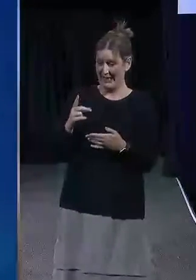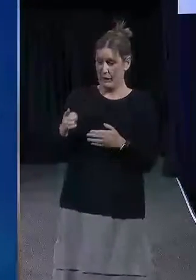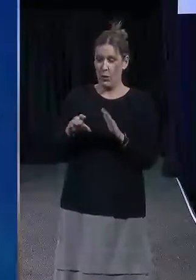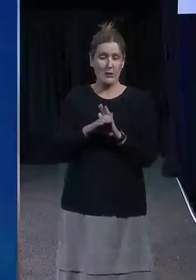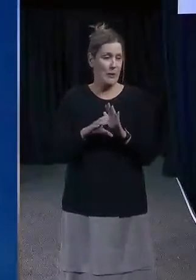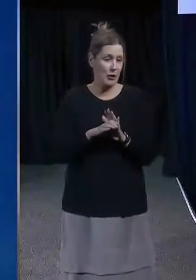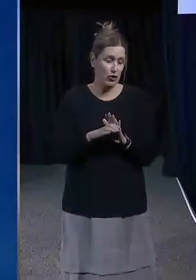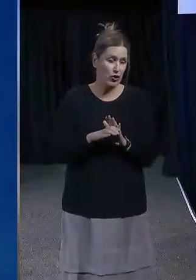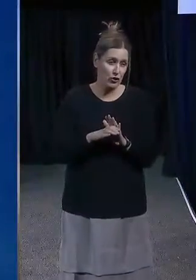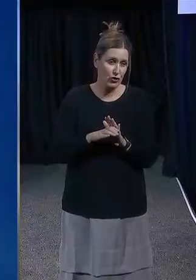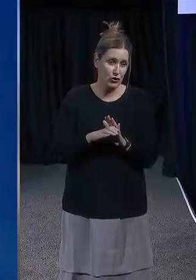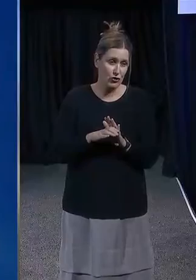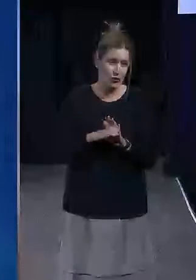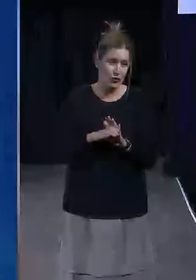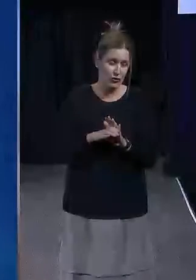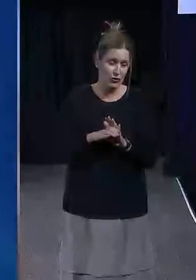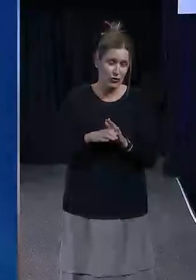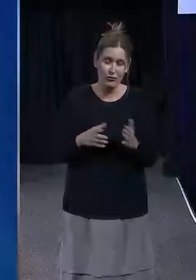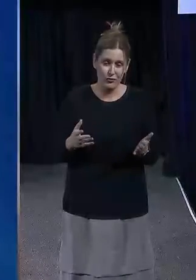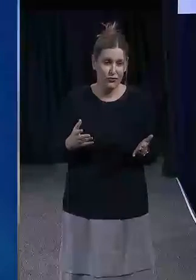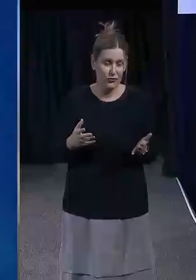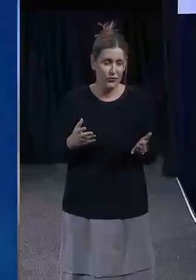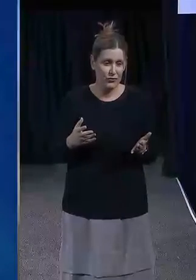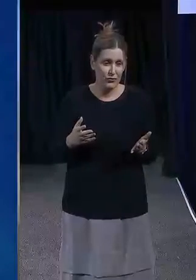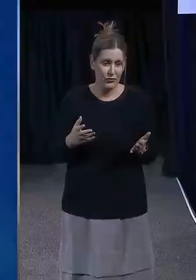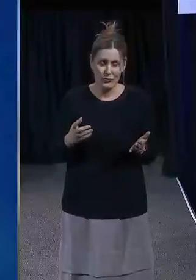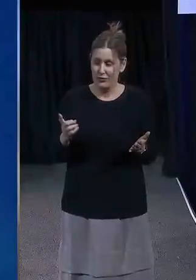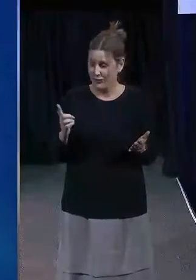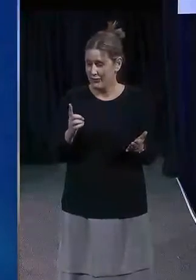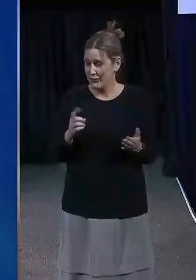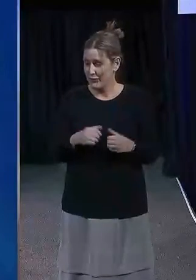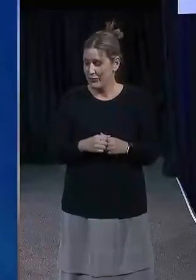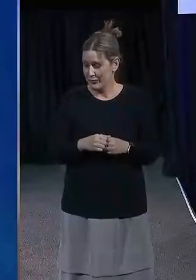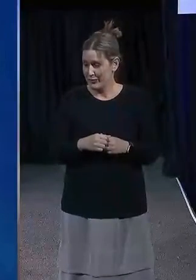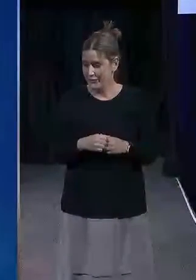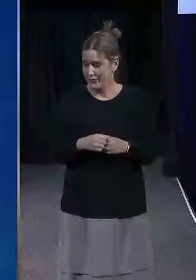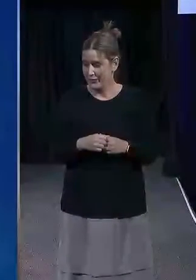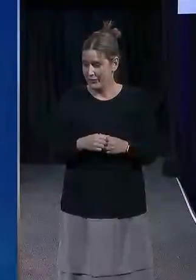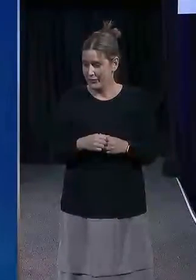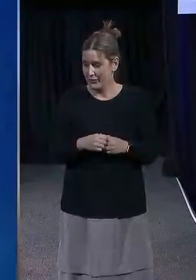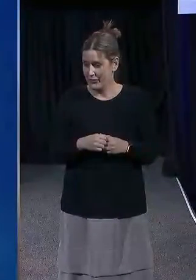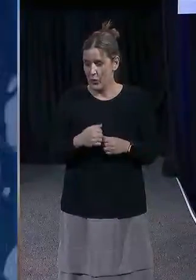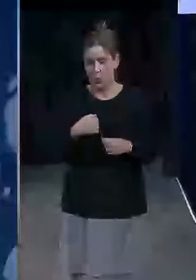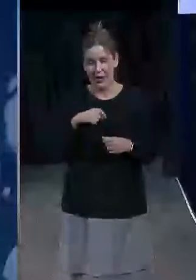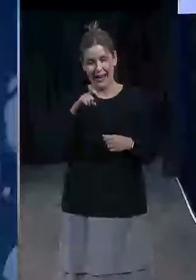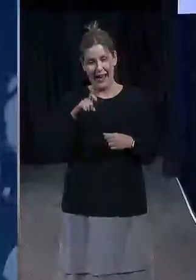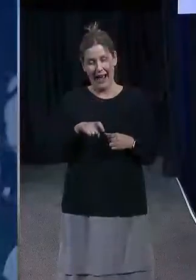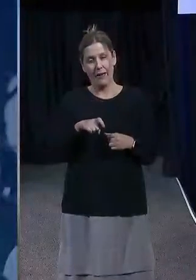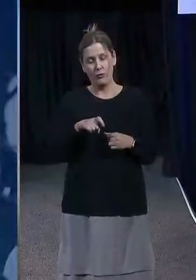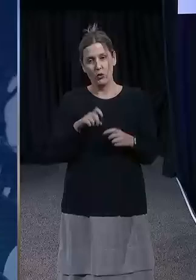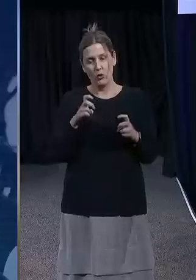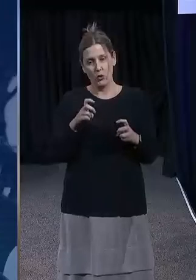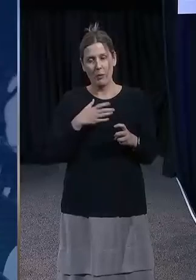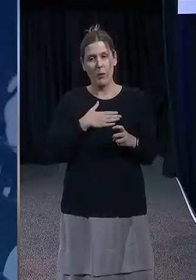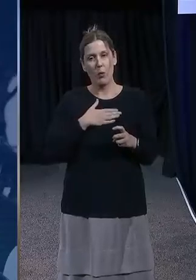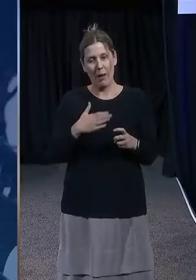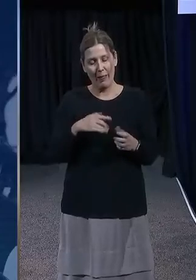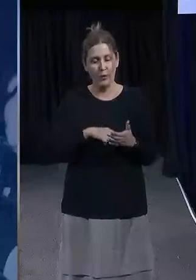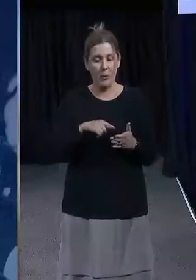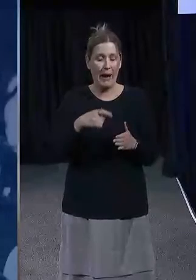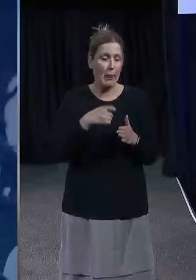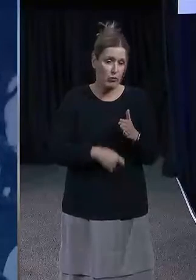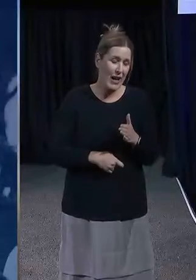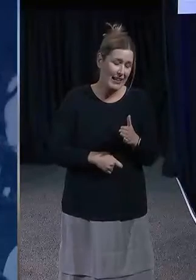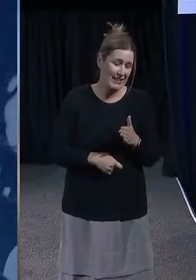really aren't serious about public health. We really aren't serious about public health equity unless we're willing to pay the price that these have